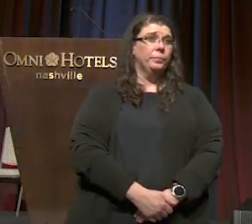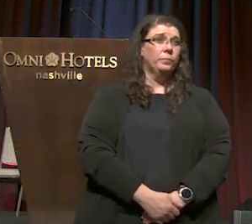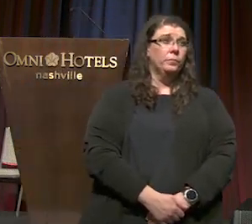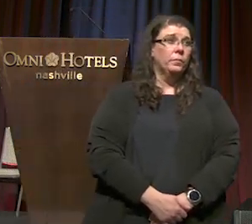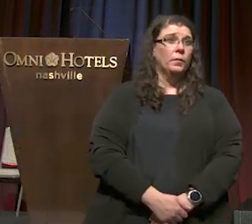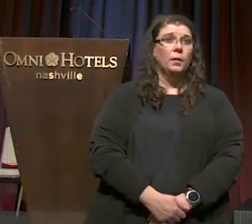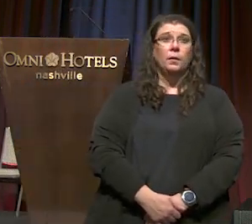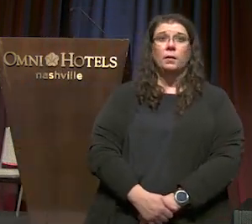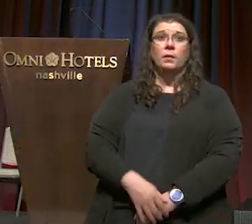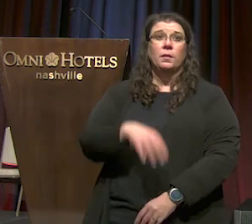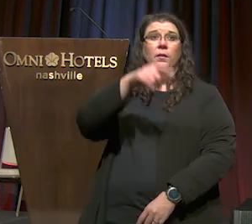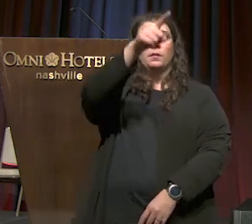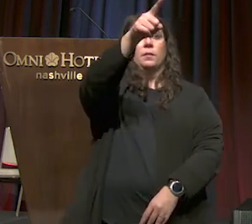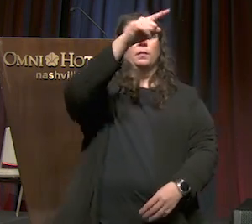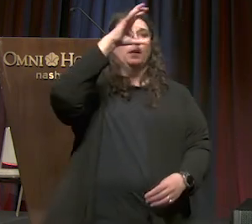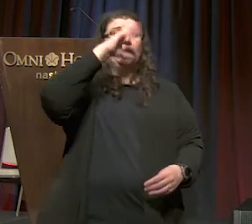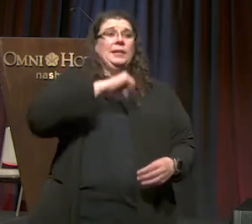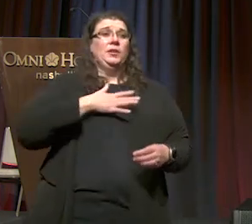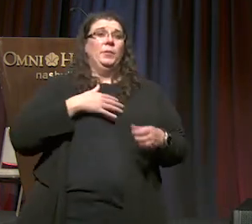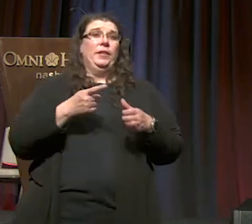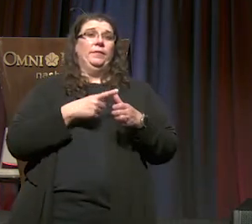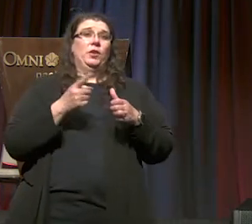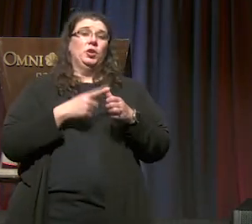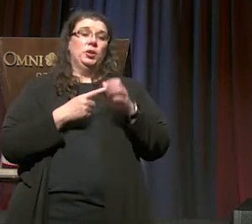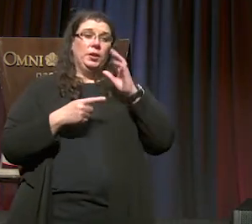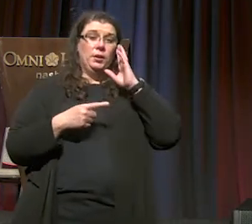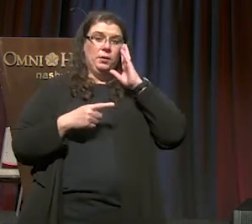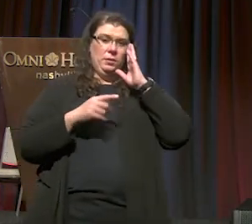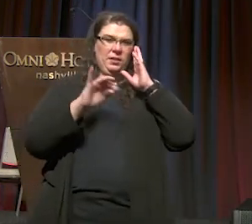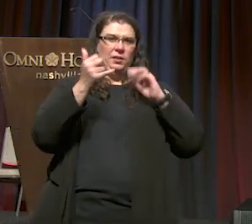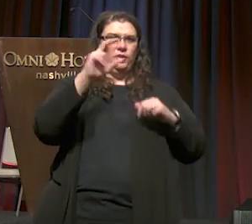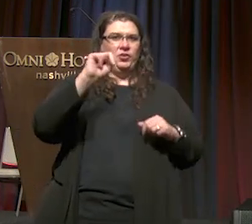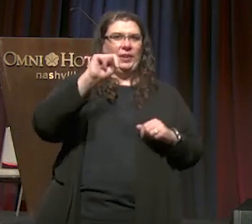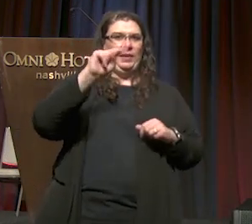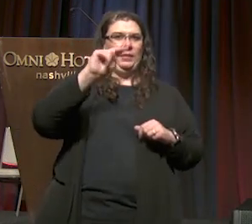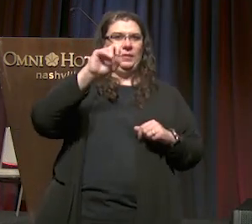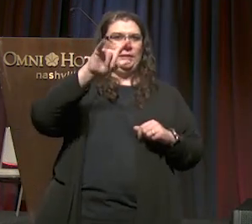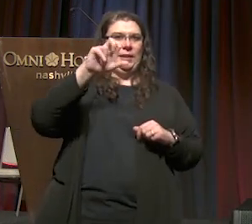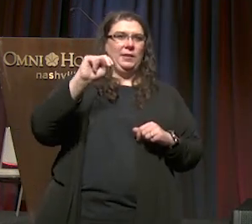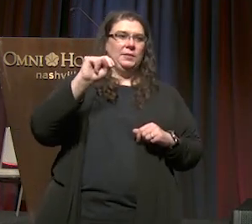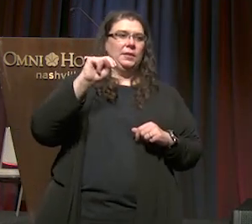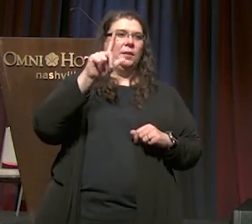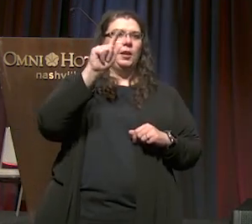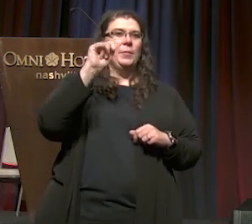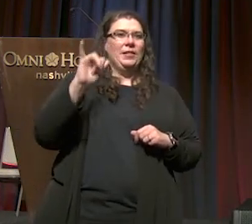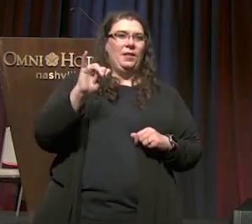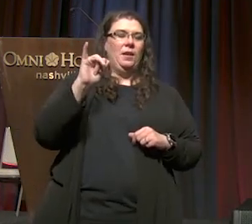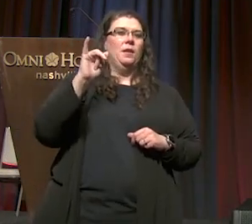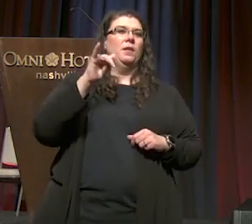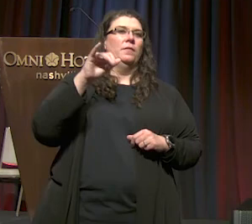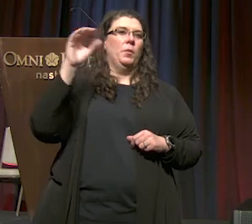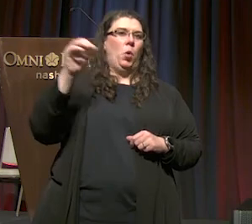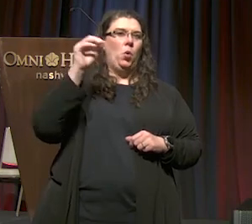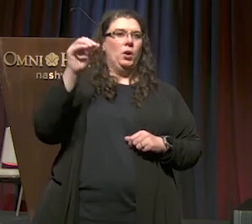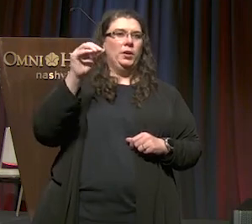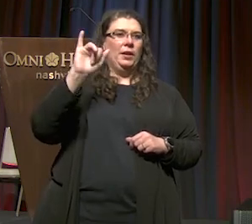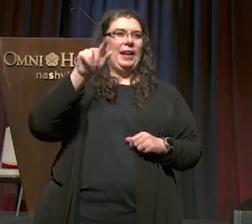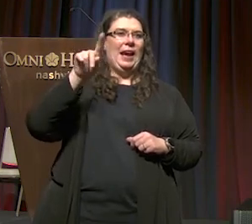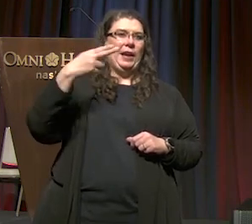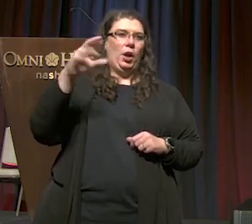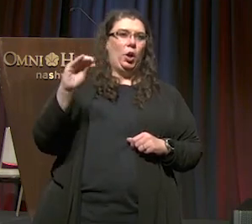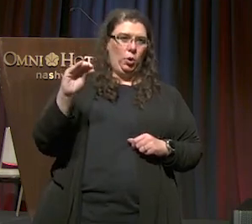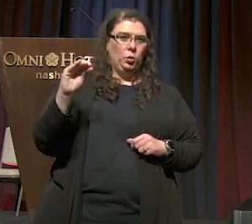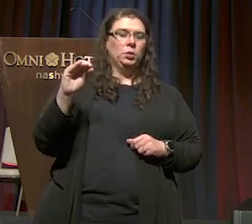I guess I'll be the first. I'm Jan Nelson. I'm a lay delegate from Oregon, Idaho. I think